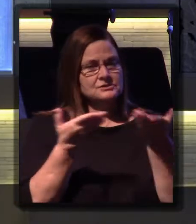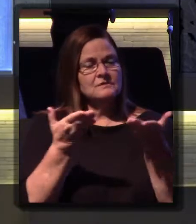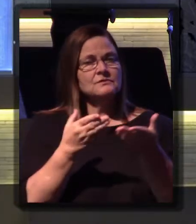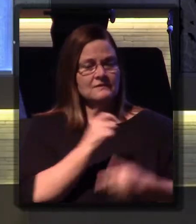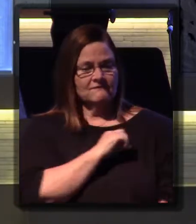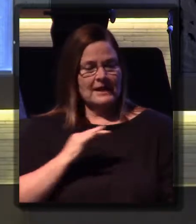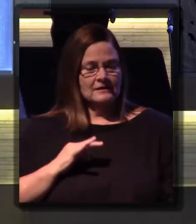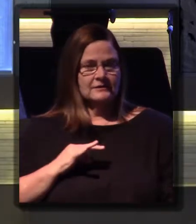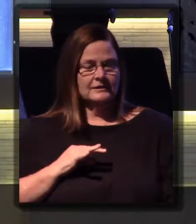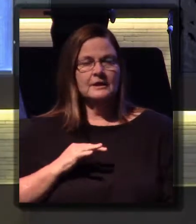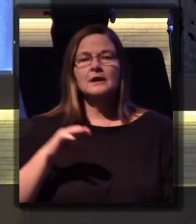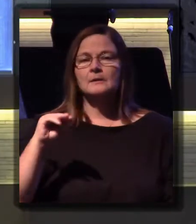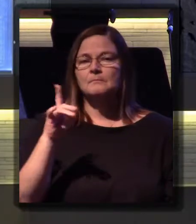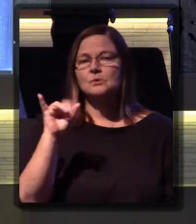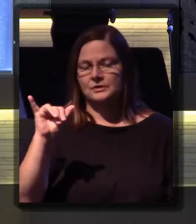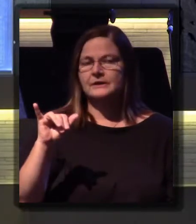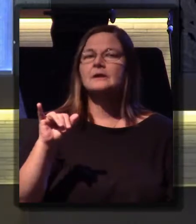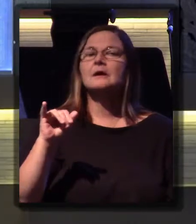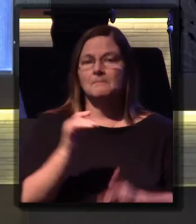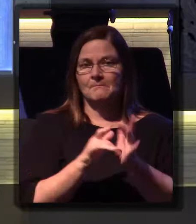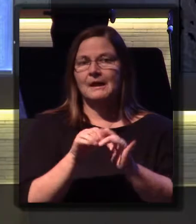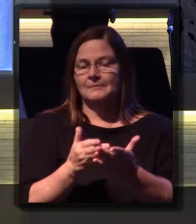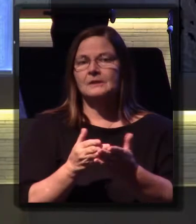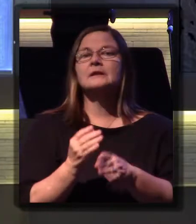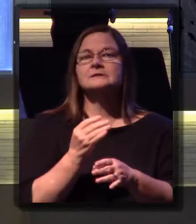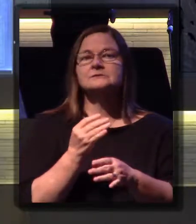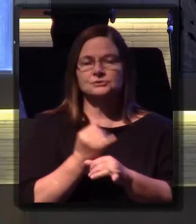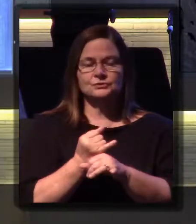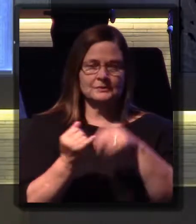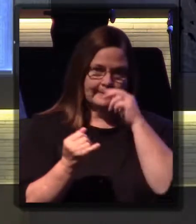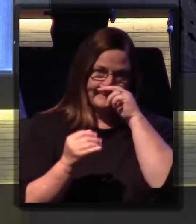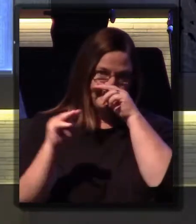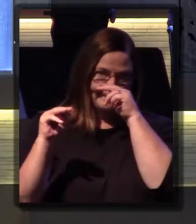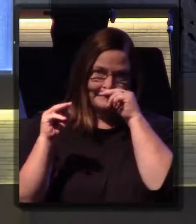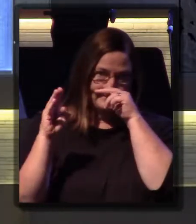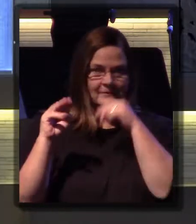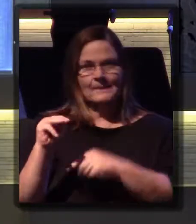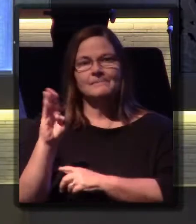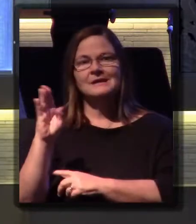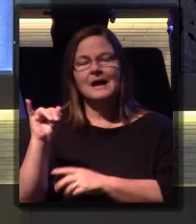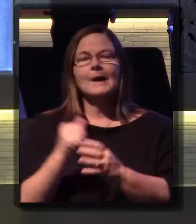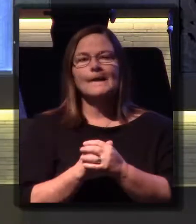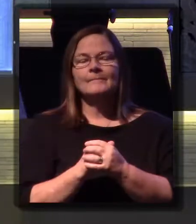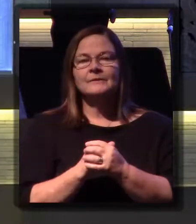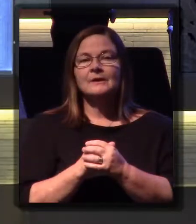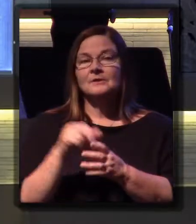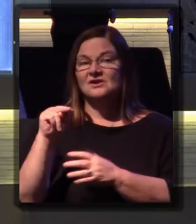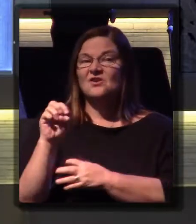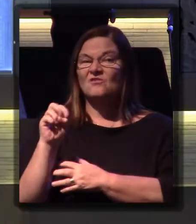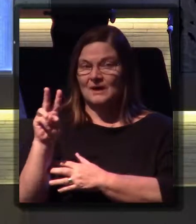I've had the privilege of serving on the faculty at Moody Bible Institute, but last November, on November